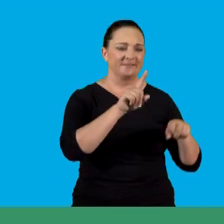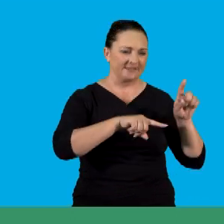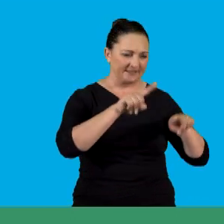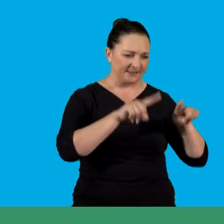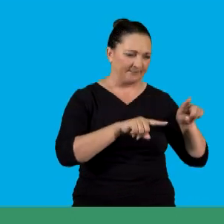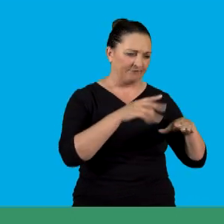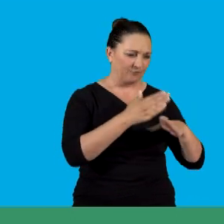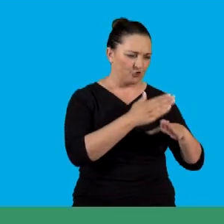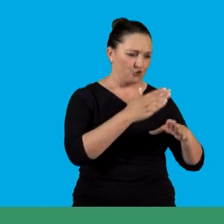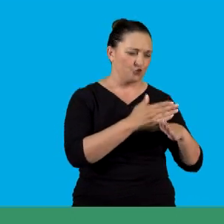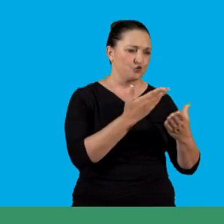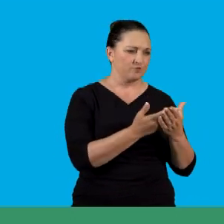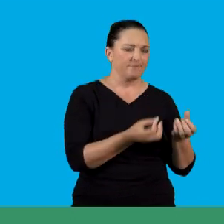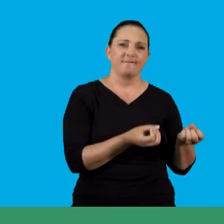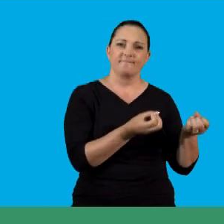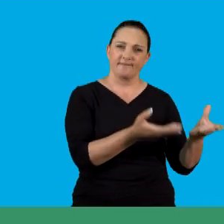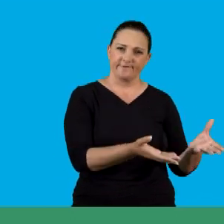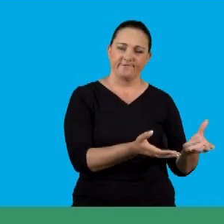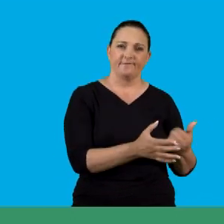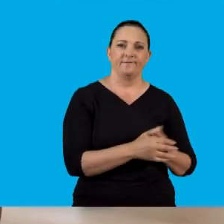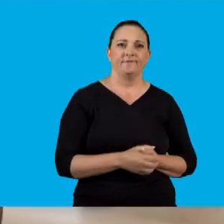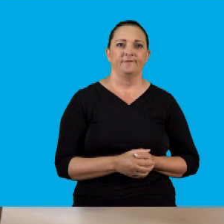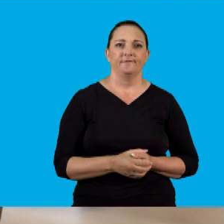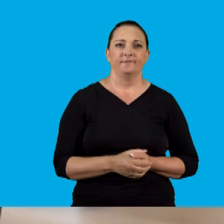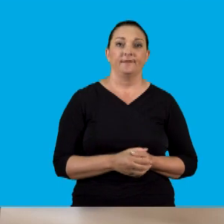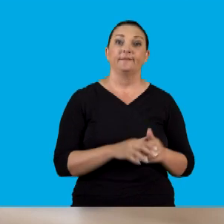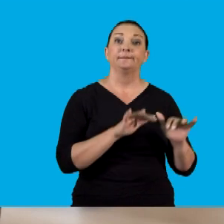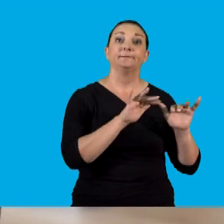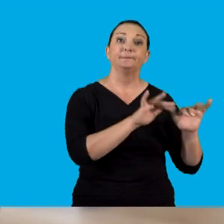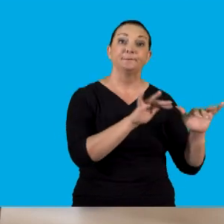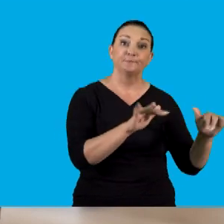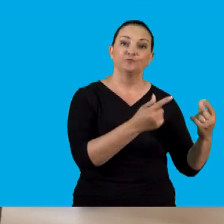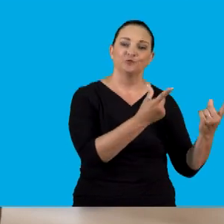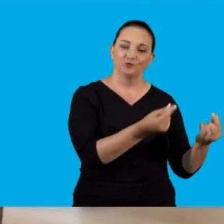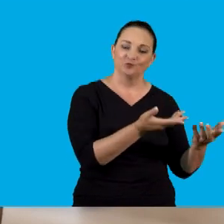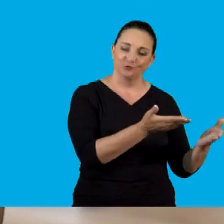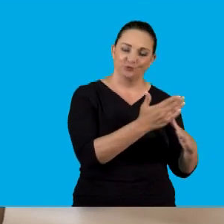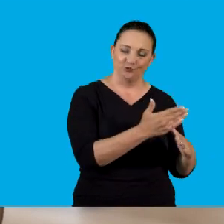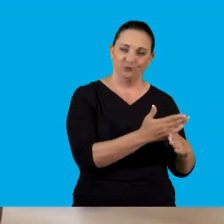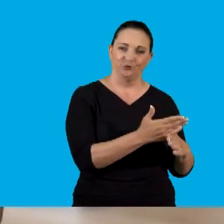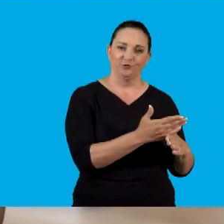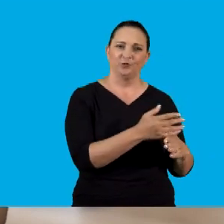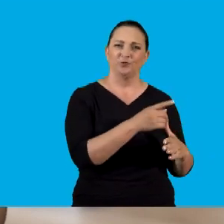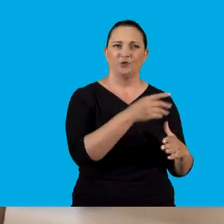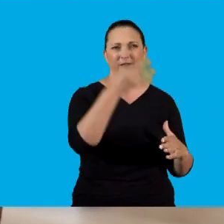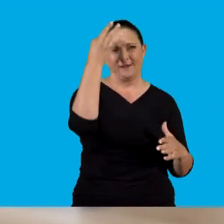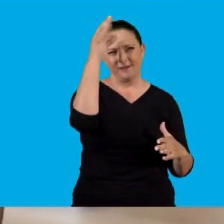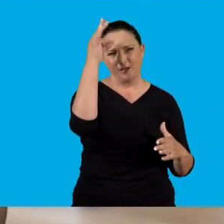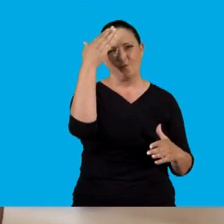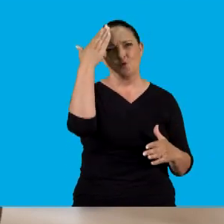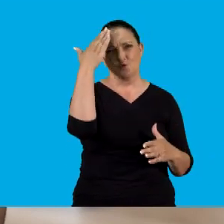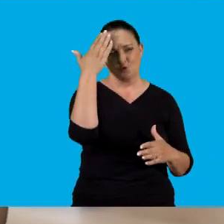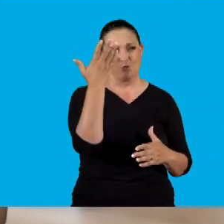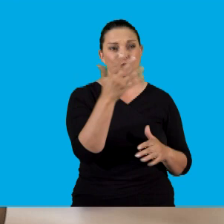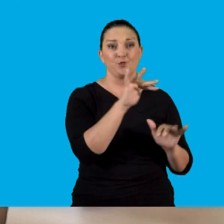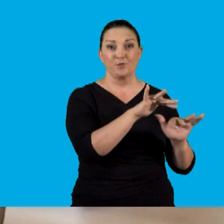job opportunities are being provided to the people. Why is that? Because the government know very well that if